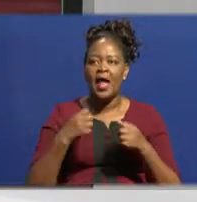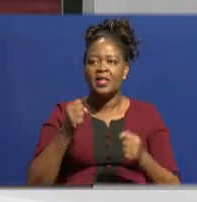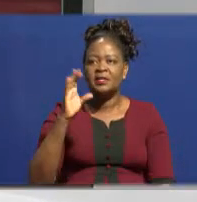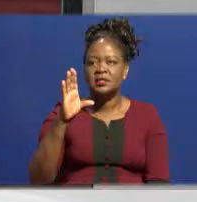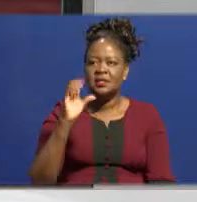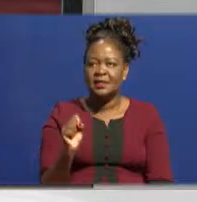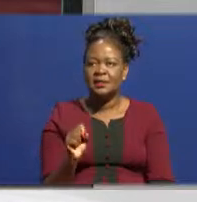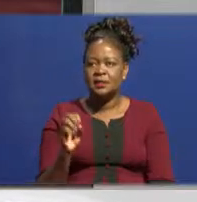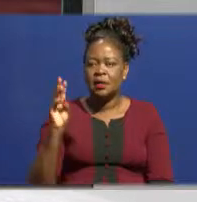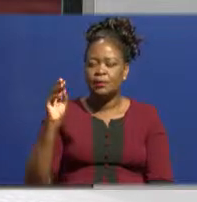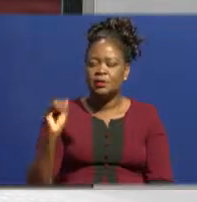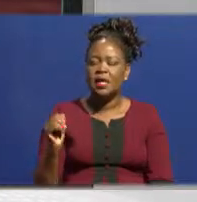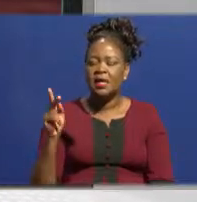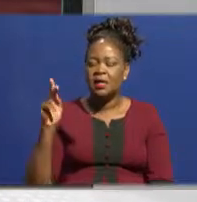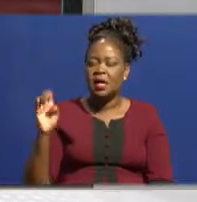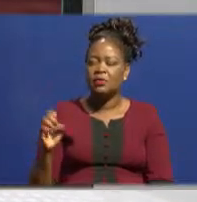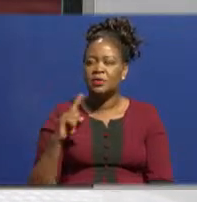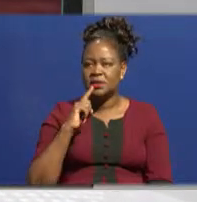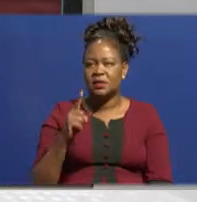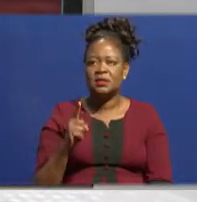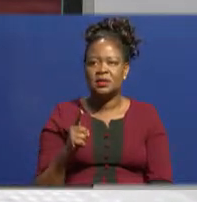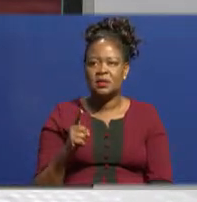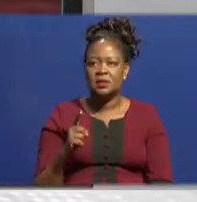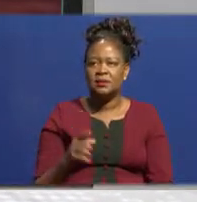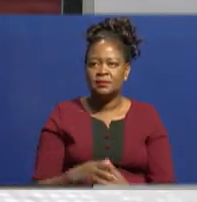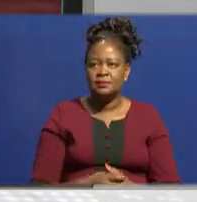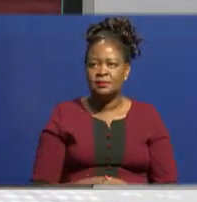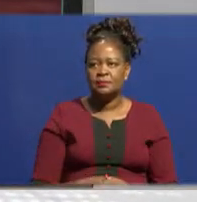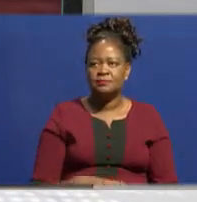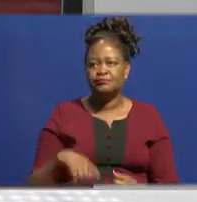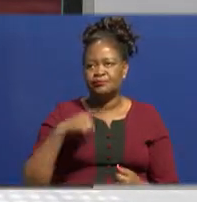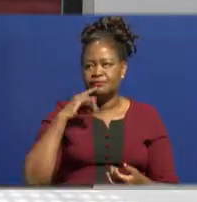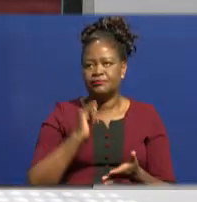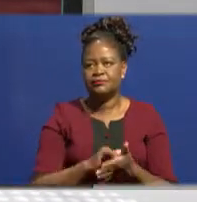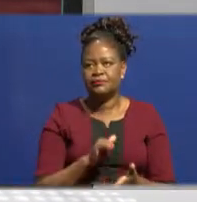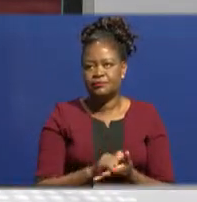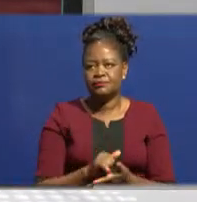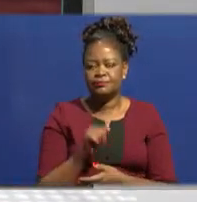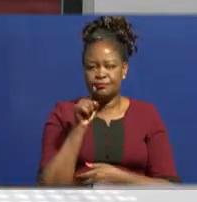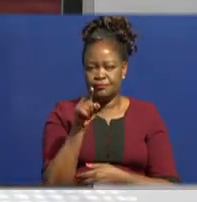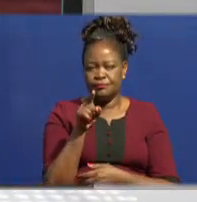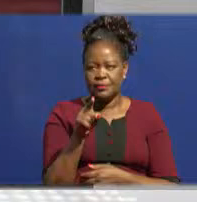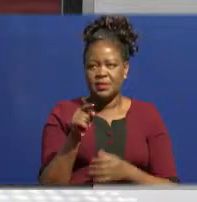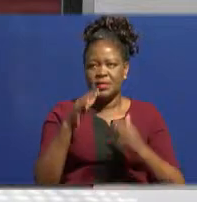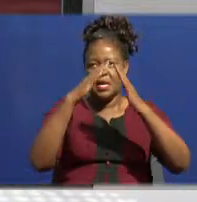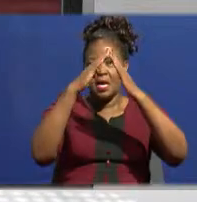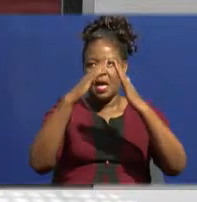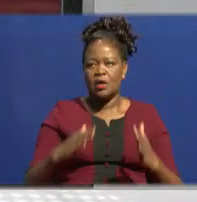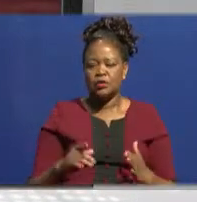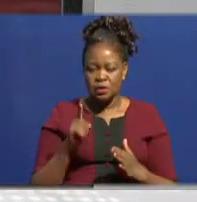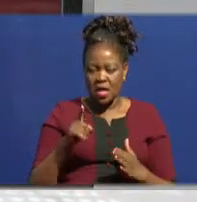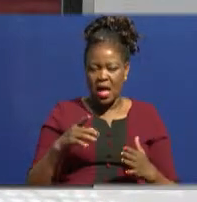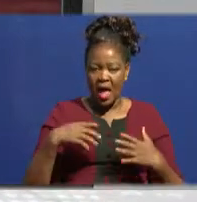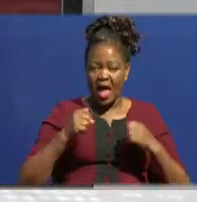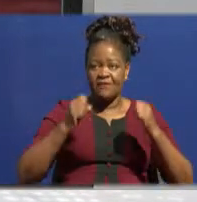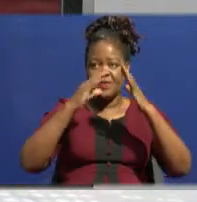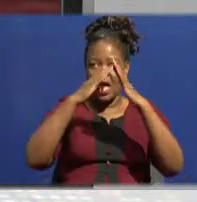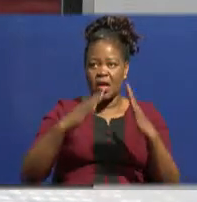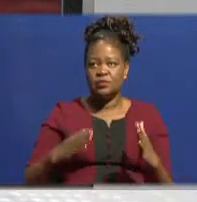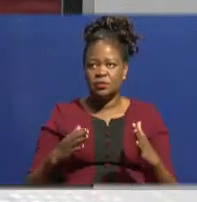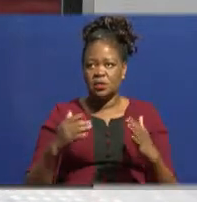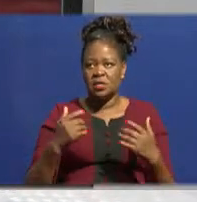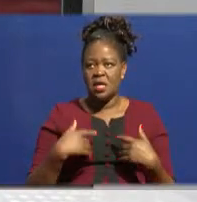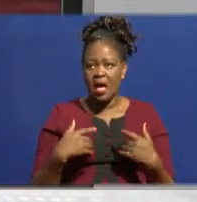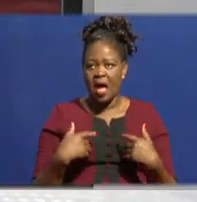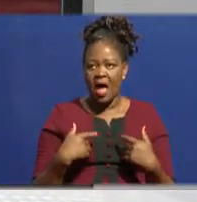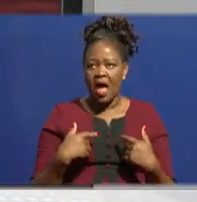CS Mutahi Kagwe said, and I quote him. He said, "This house here, Afia House, has his fair